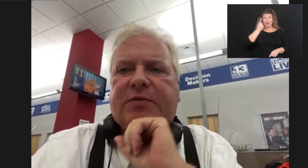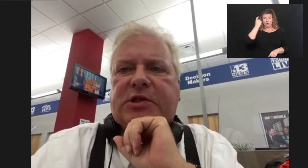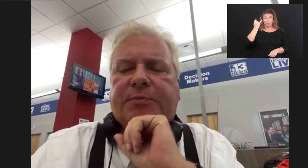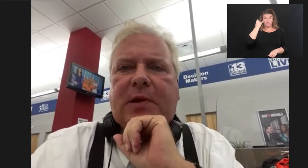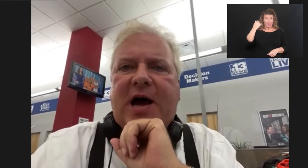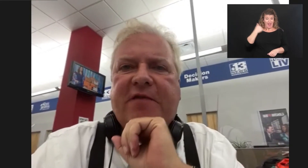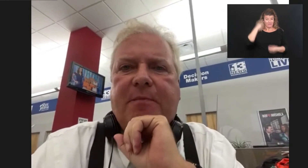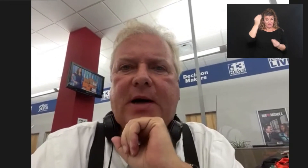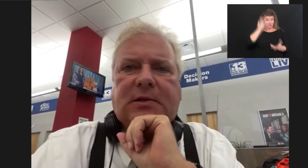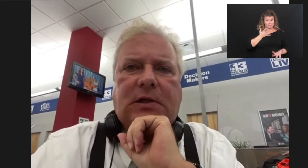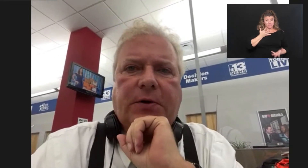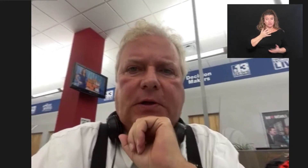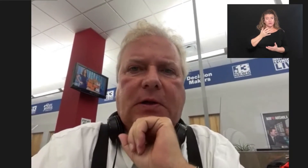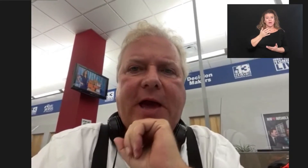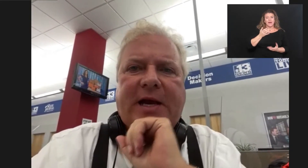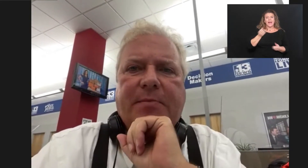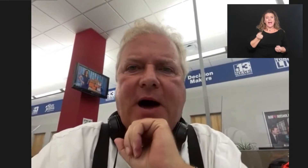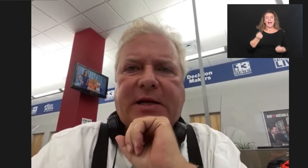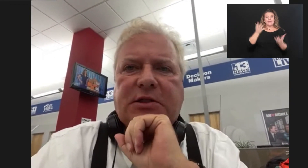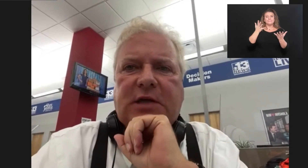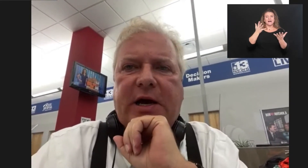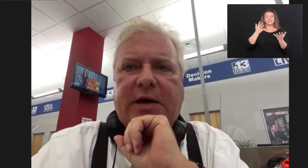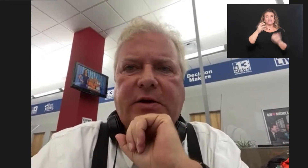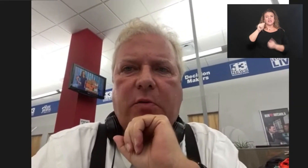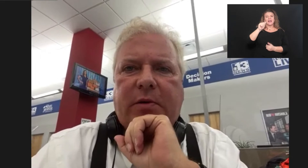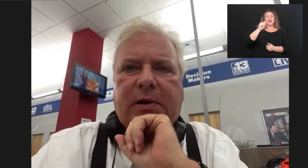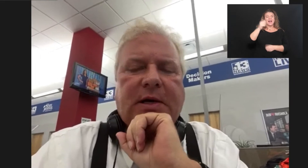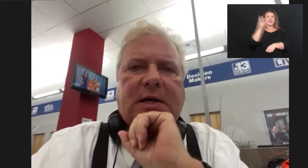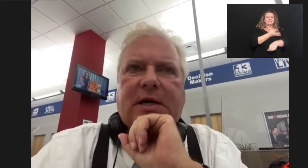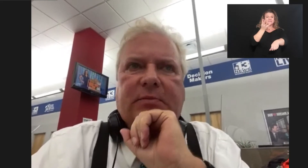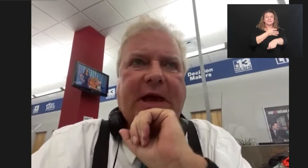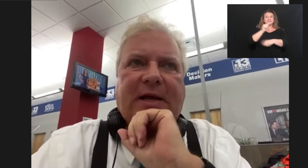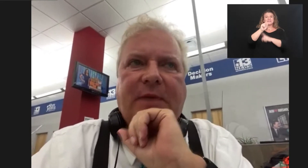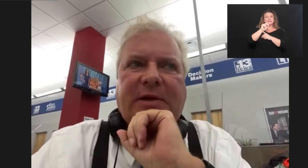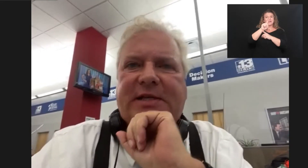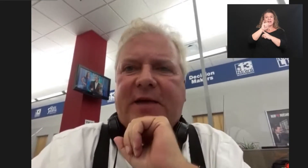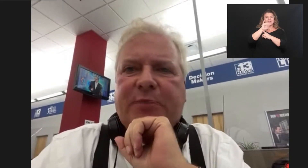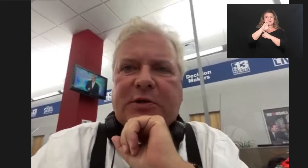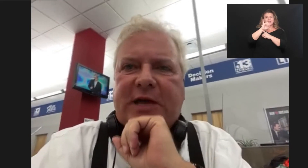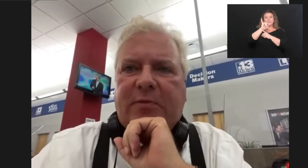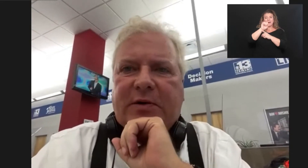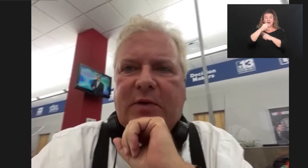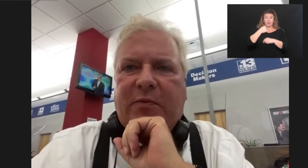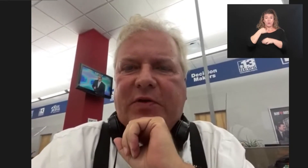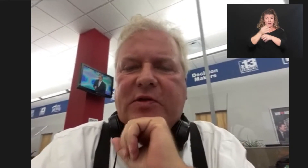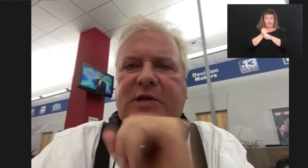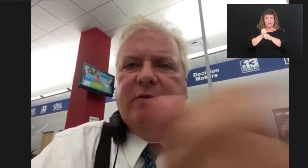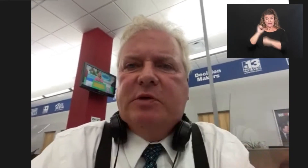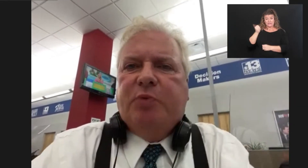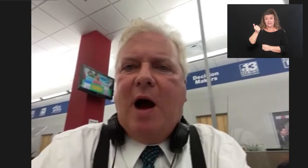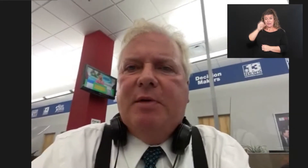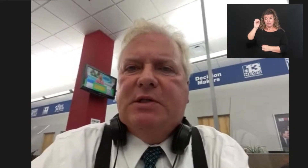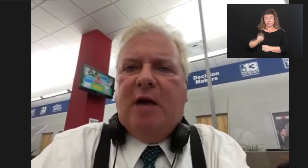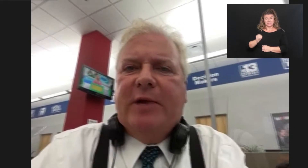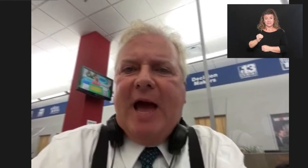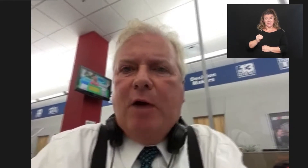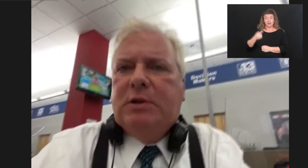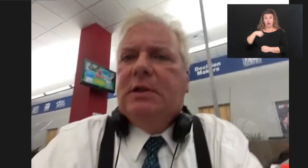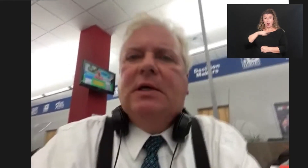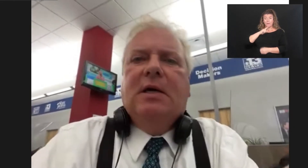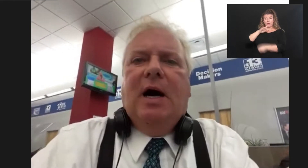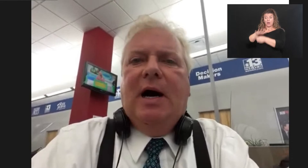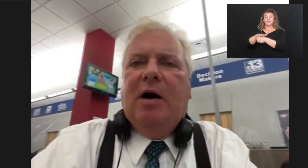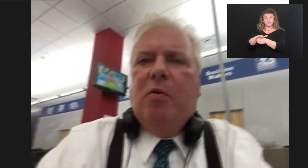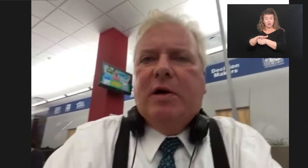update on the supply of monoclonal antibodies. I know we were getting maybe 10% of what the state was promised. Are we